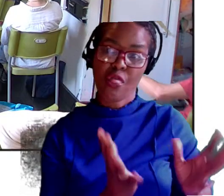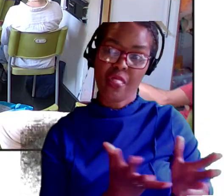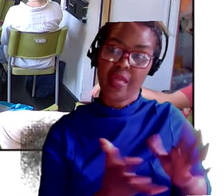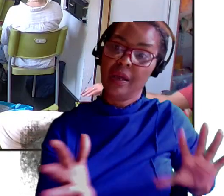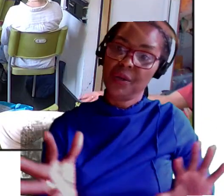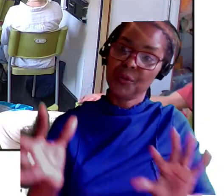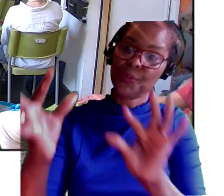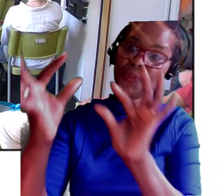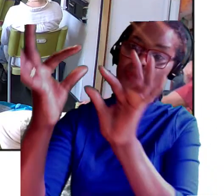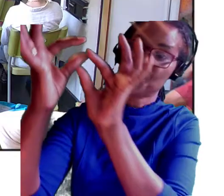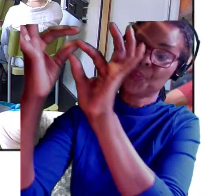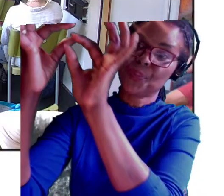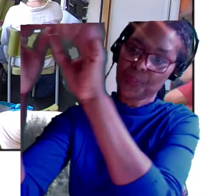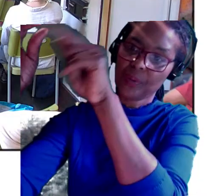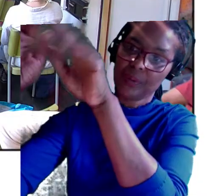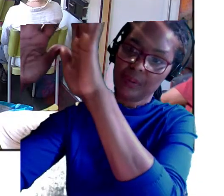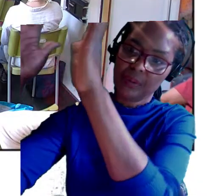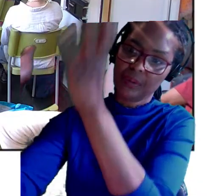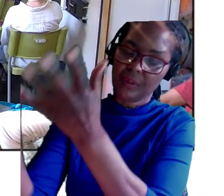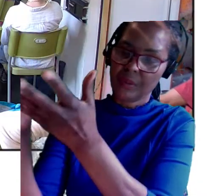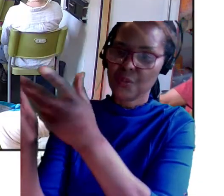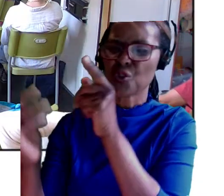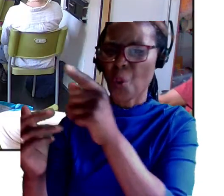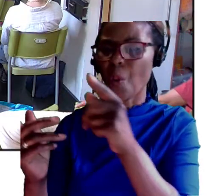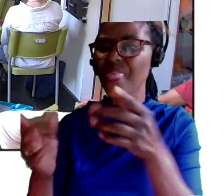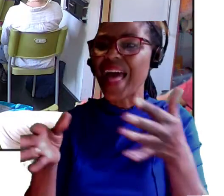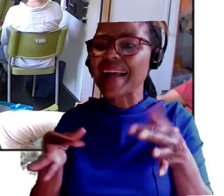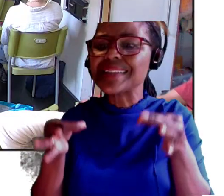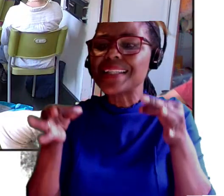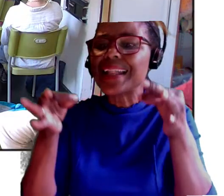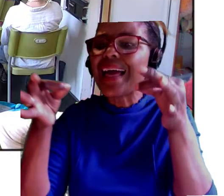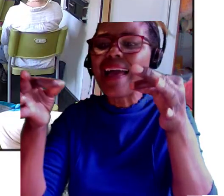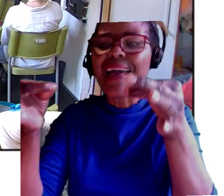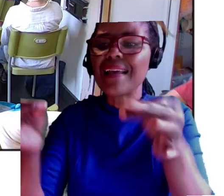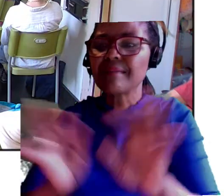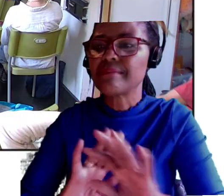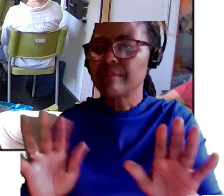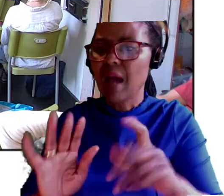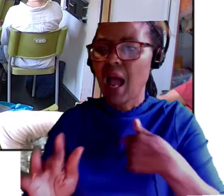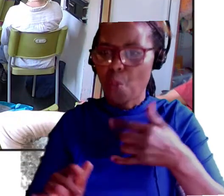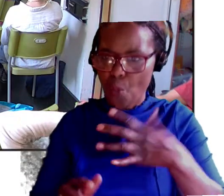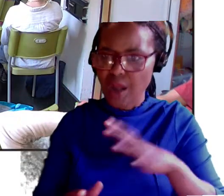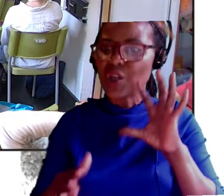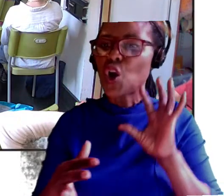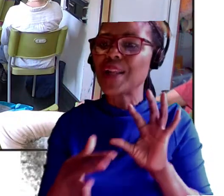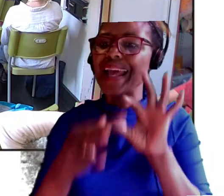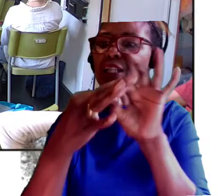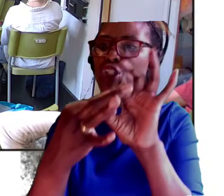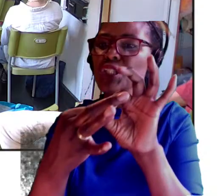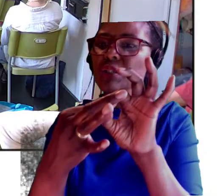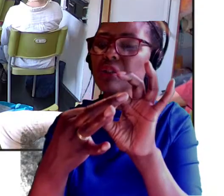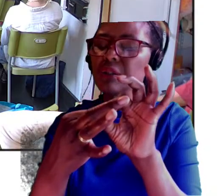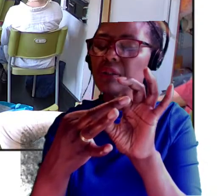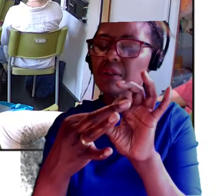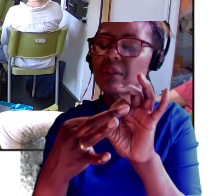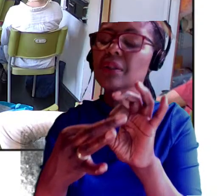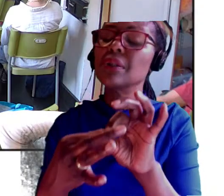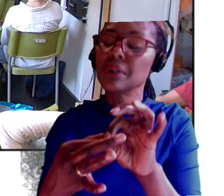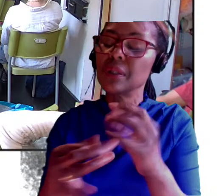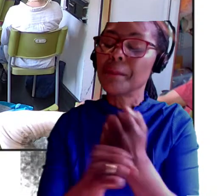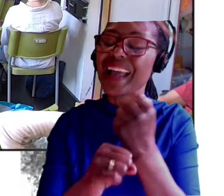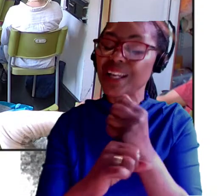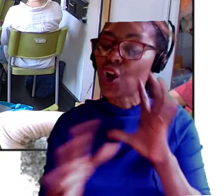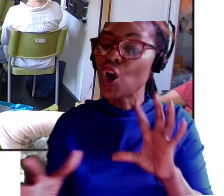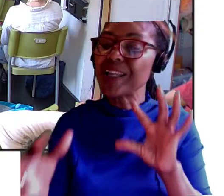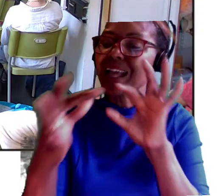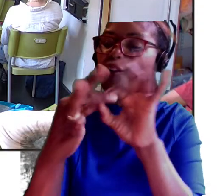Delay, because it enables that connection, and it might just make leaving the